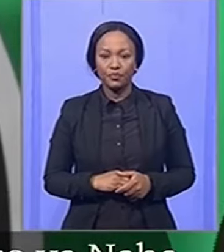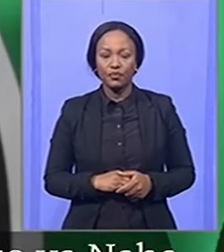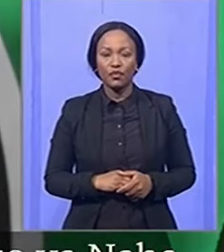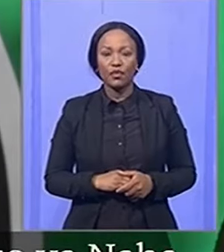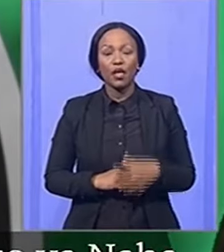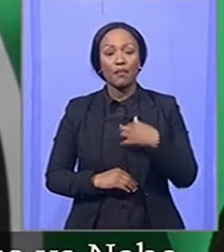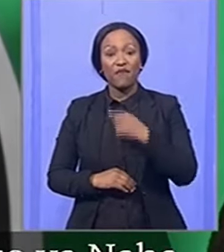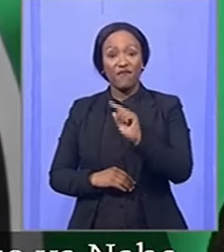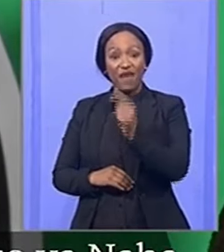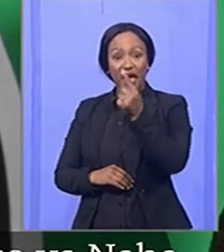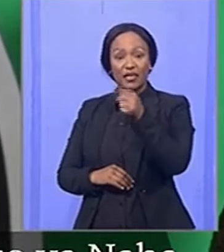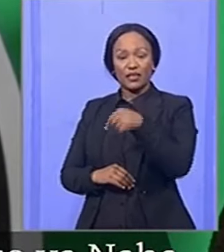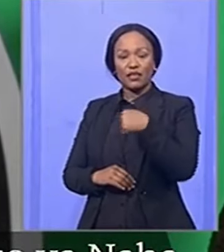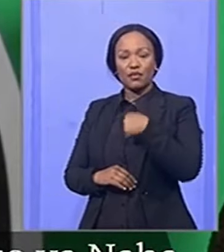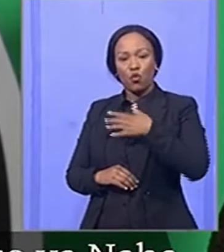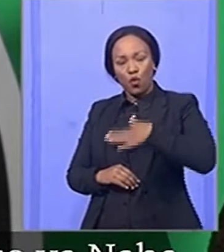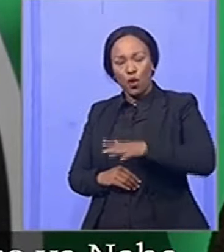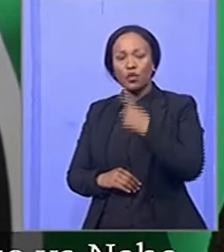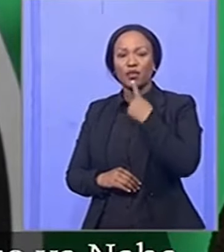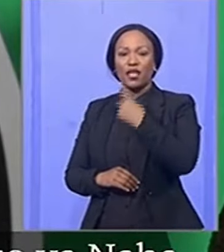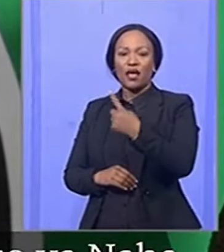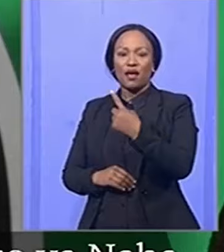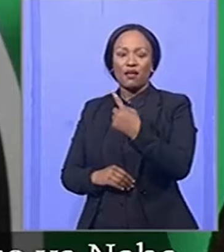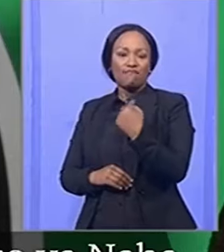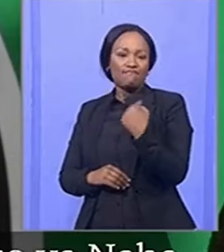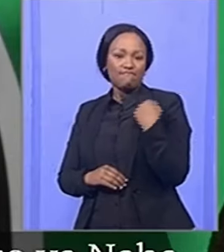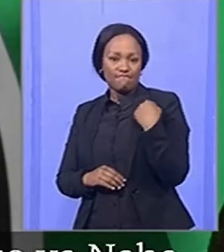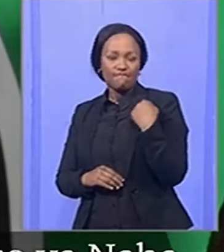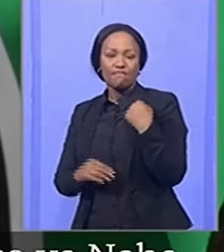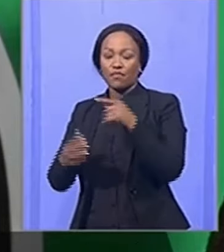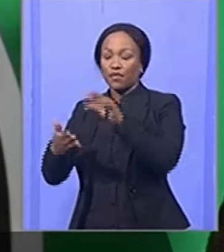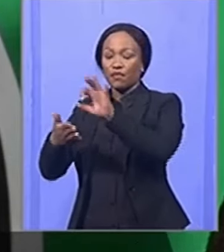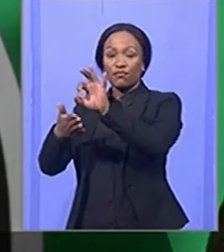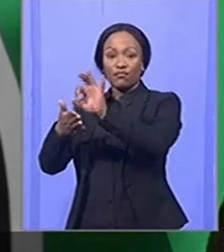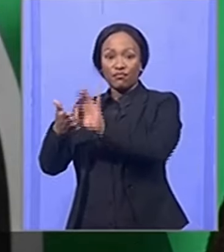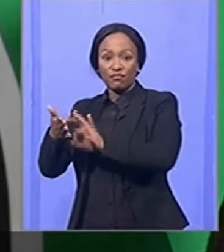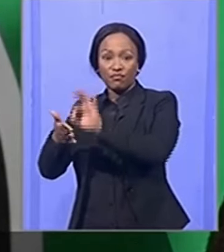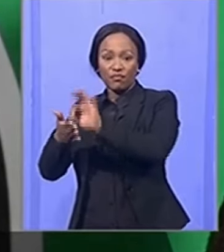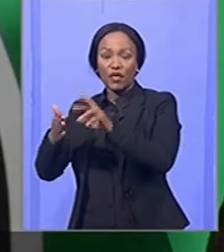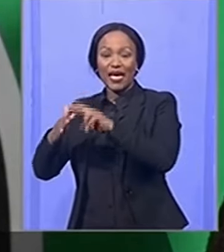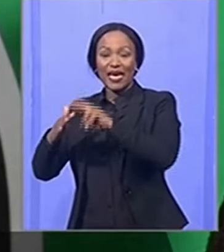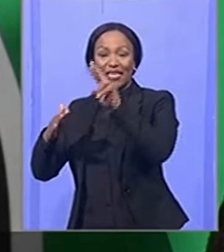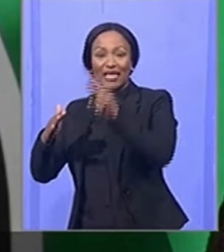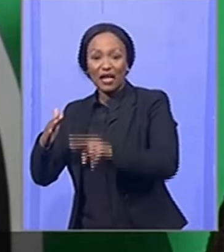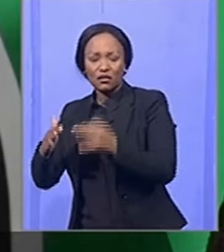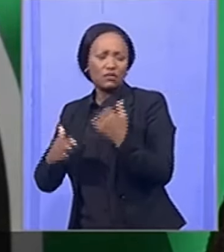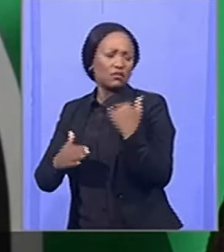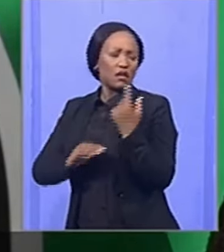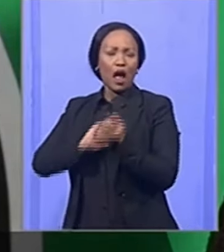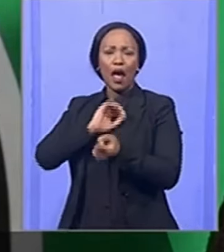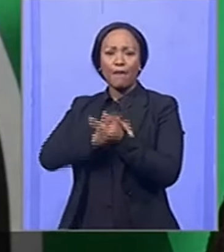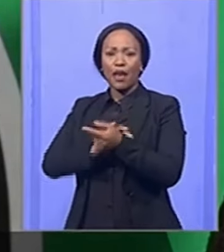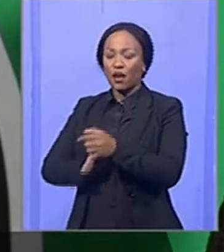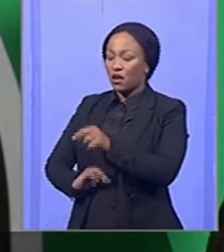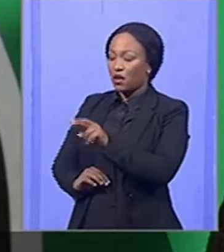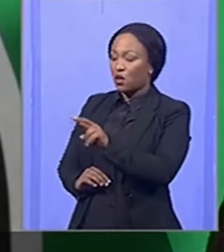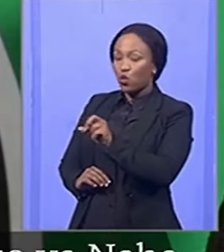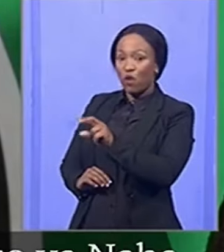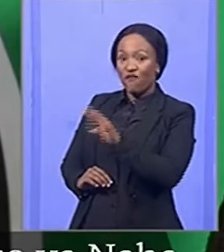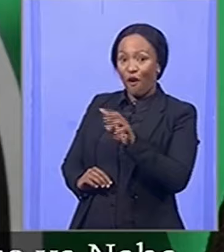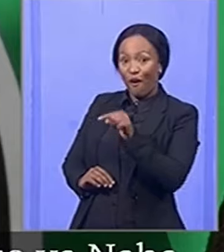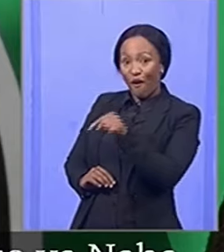that the electoral outcomes of the 2024 elections are